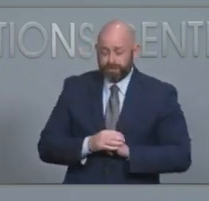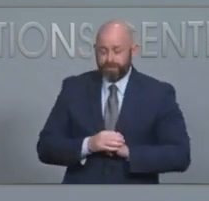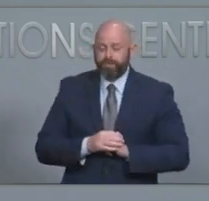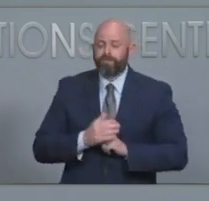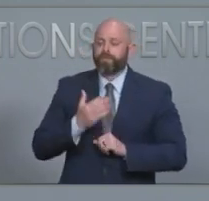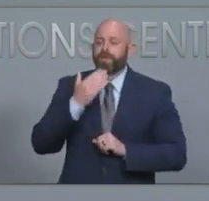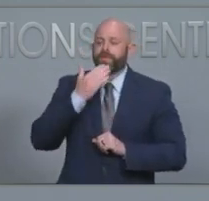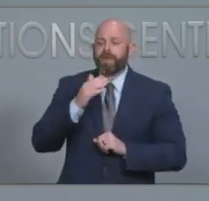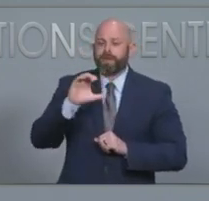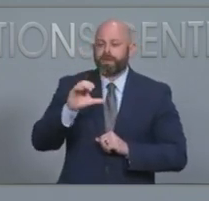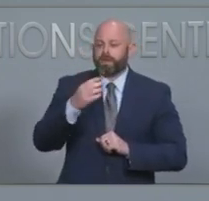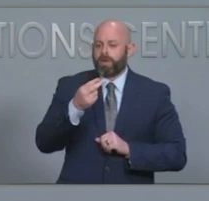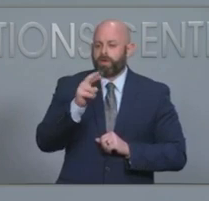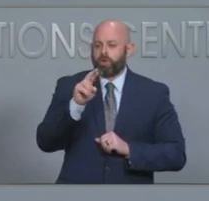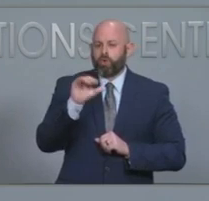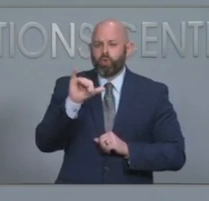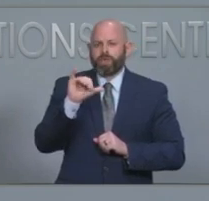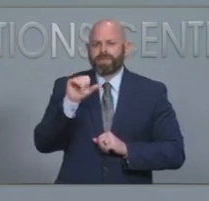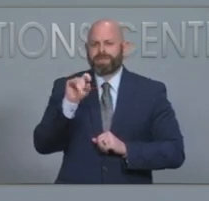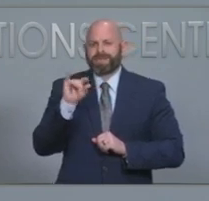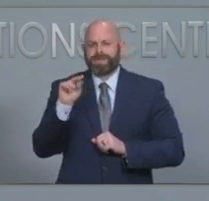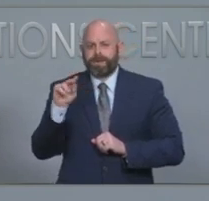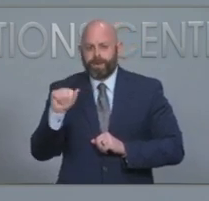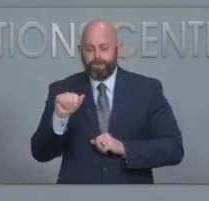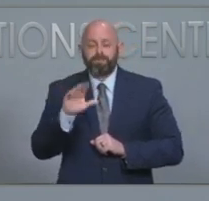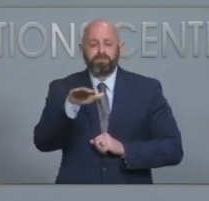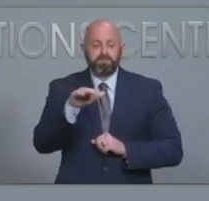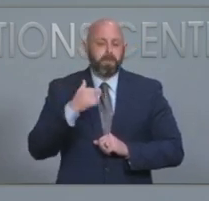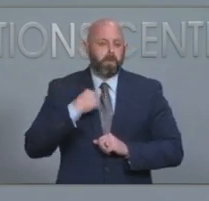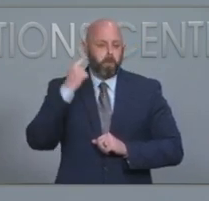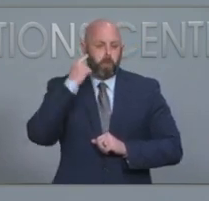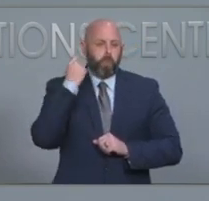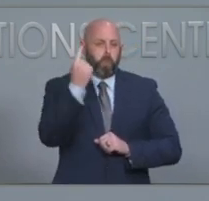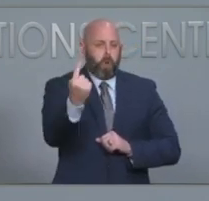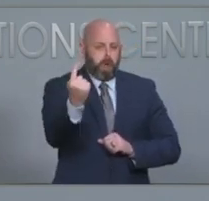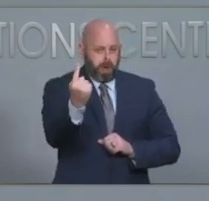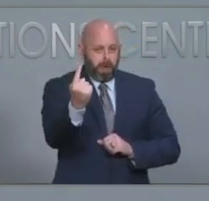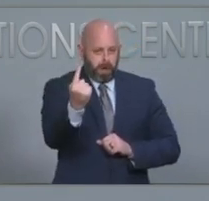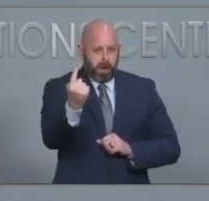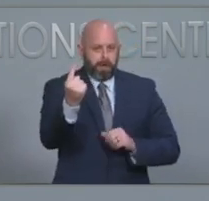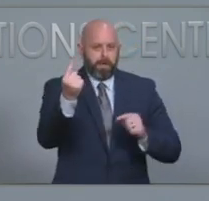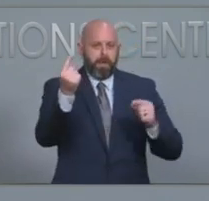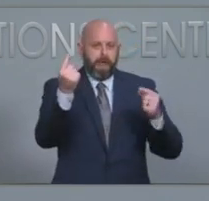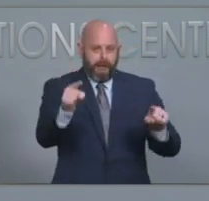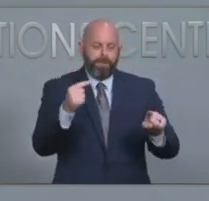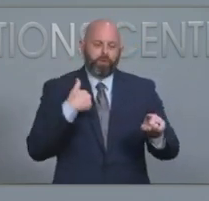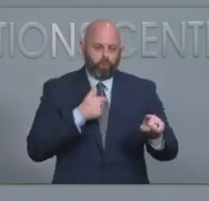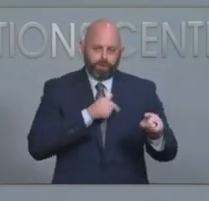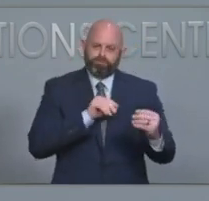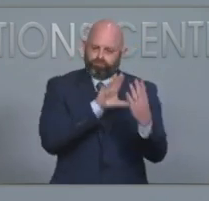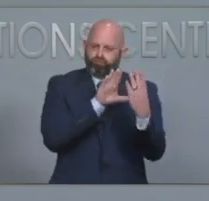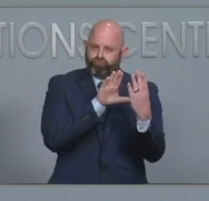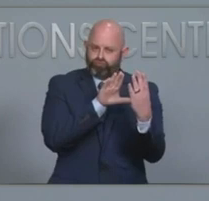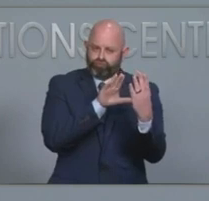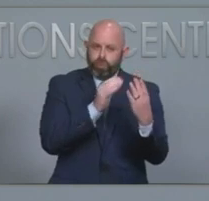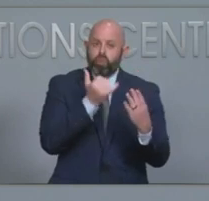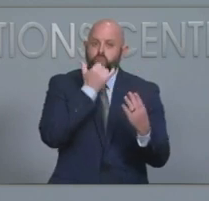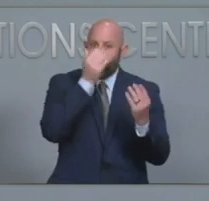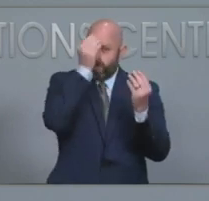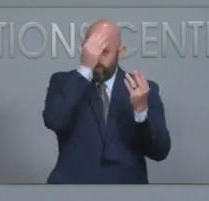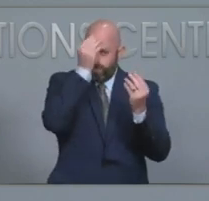Christina. The only incident that I know of at this point in time that we've been addressing myths and